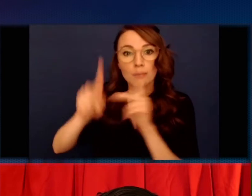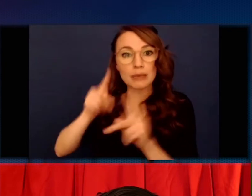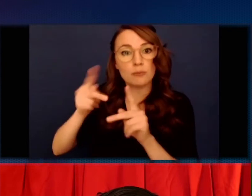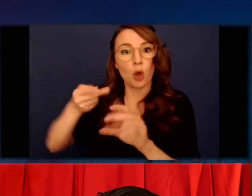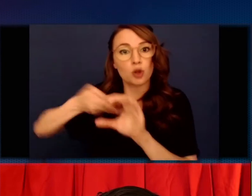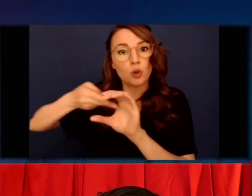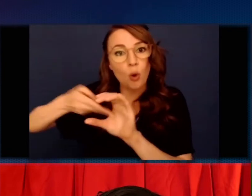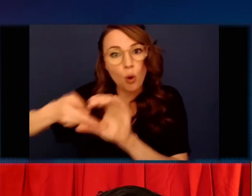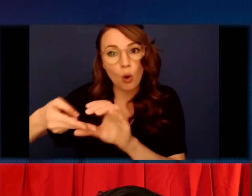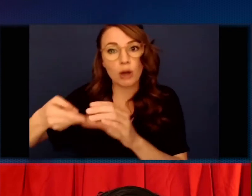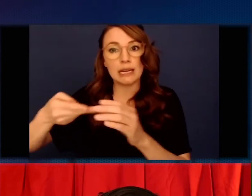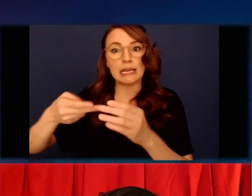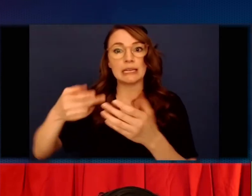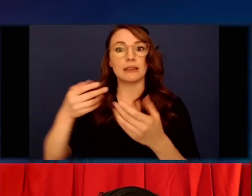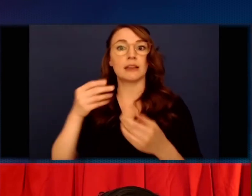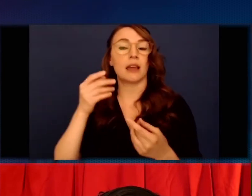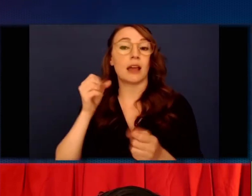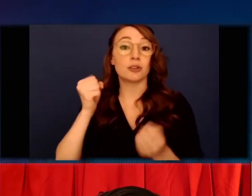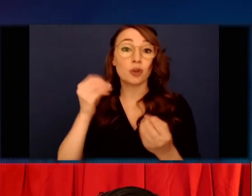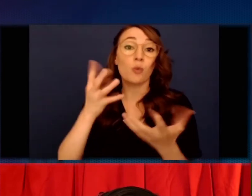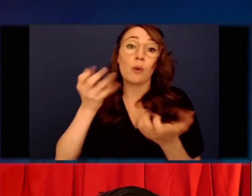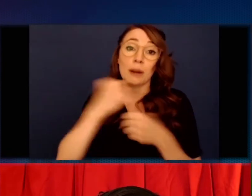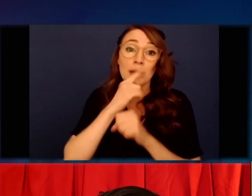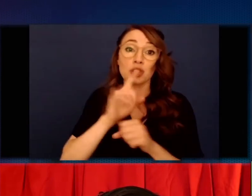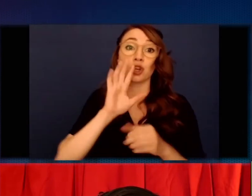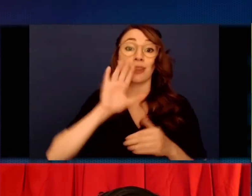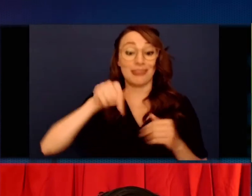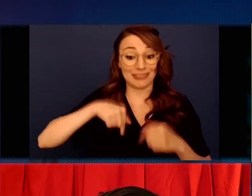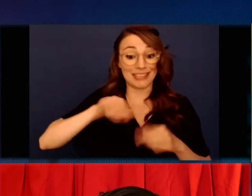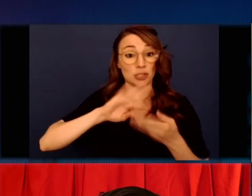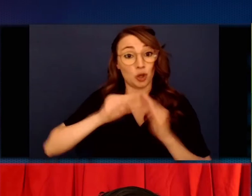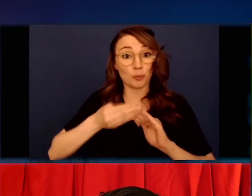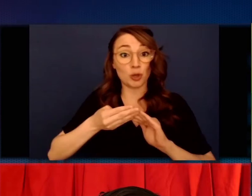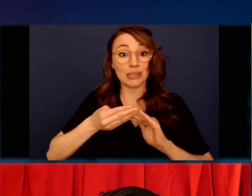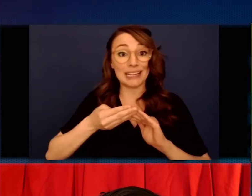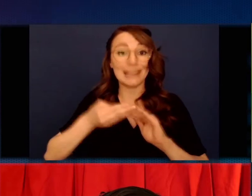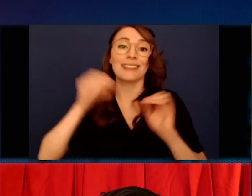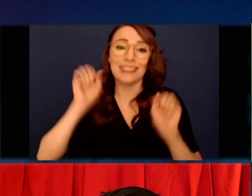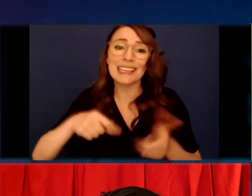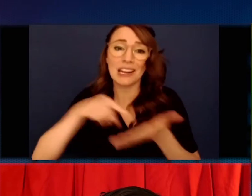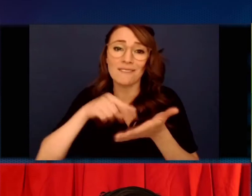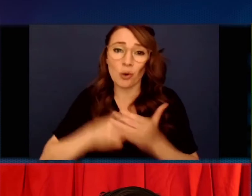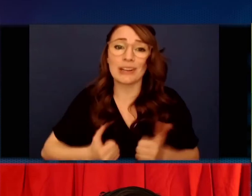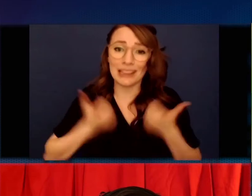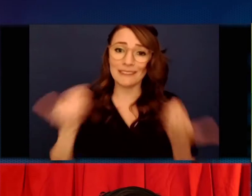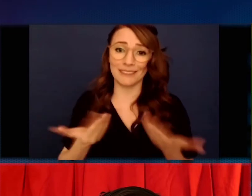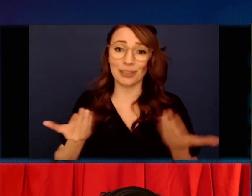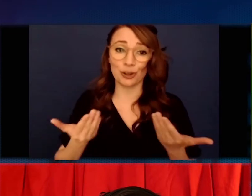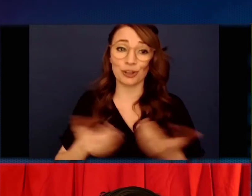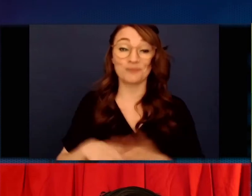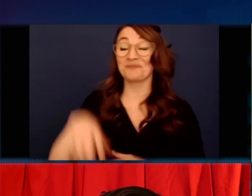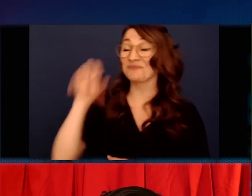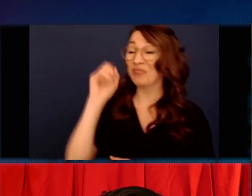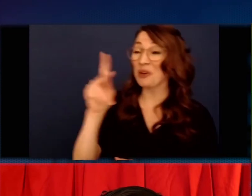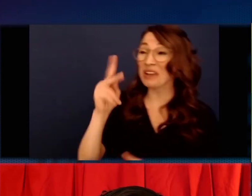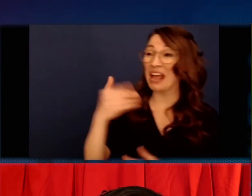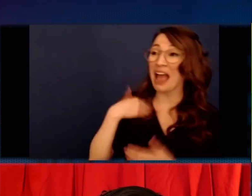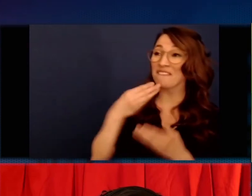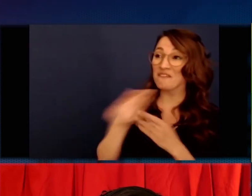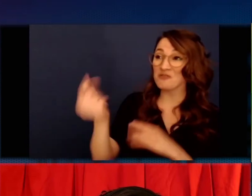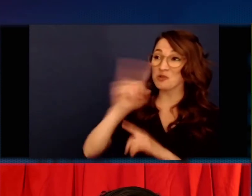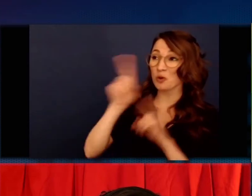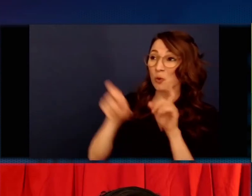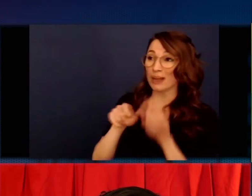the community in which they want to live. All right. Well, we have a couple questions that are